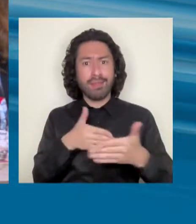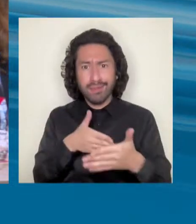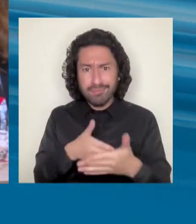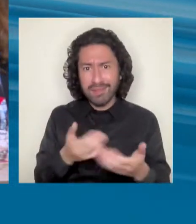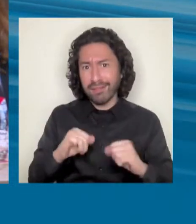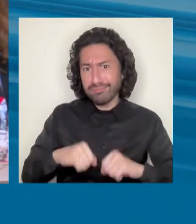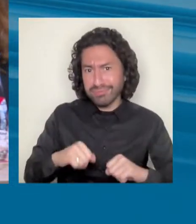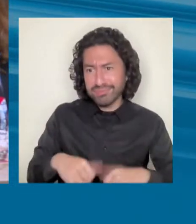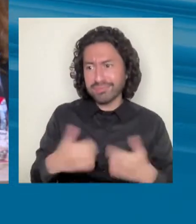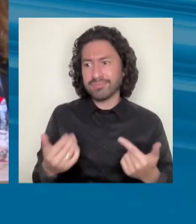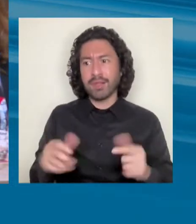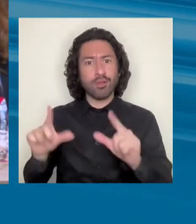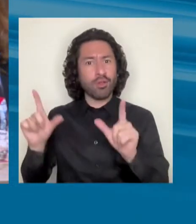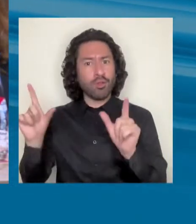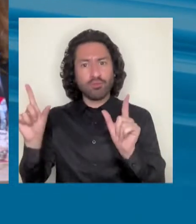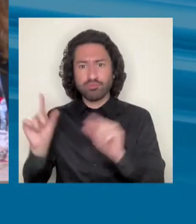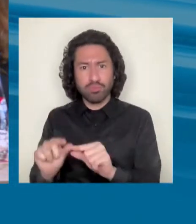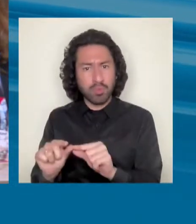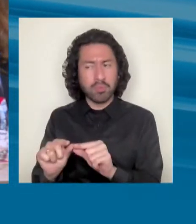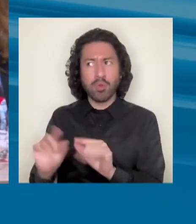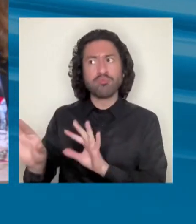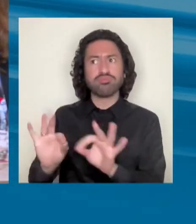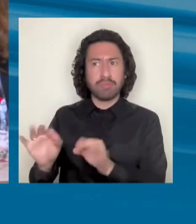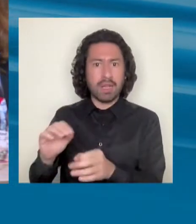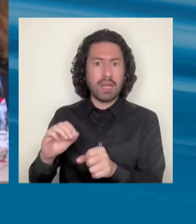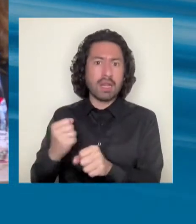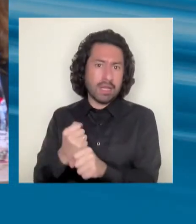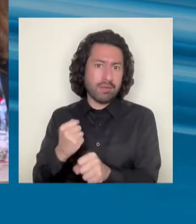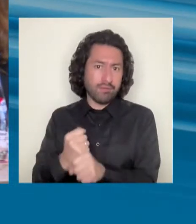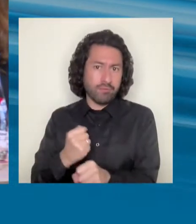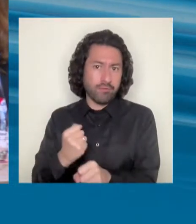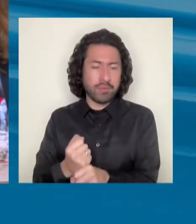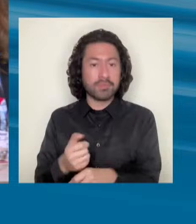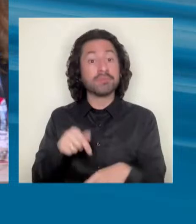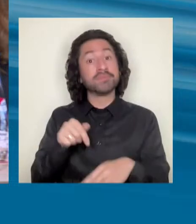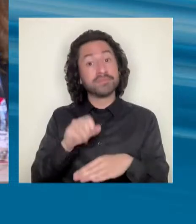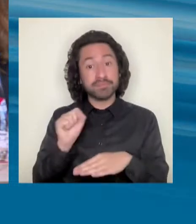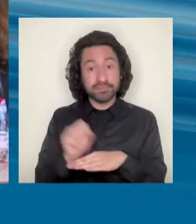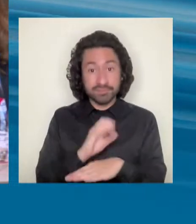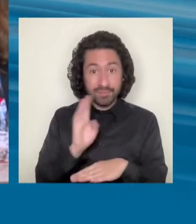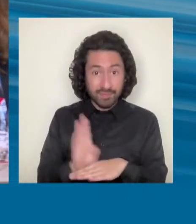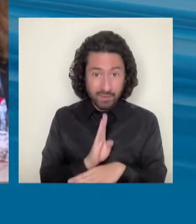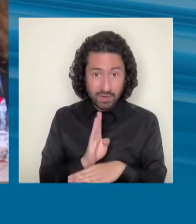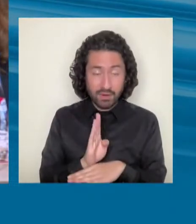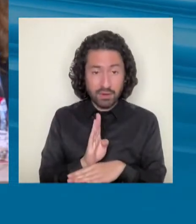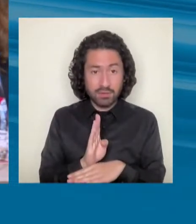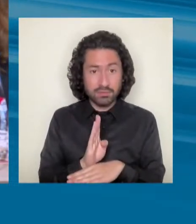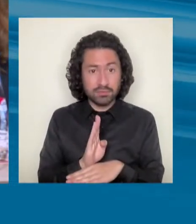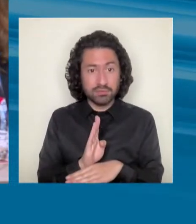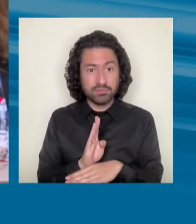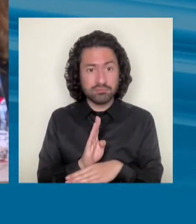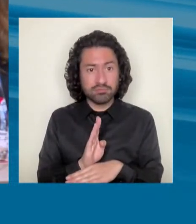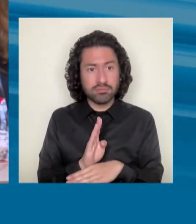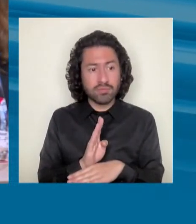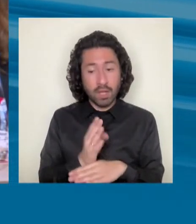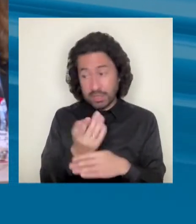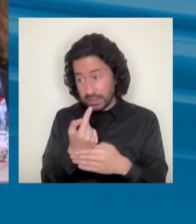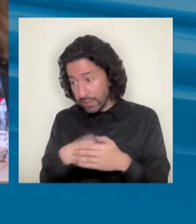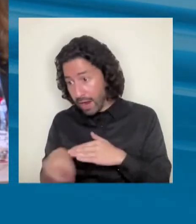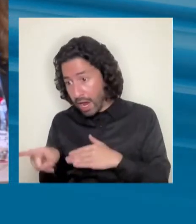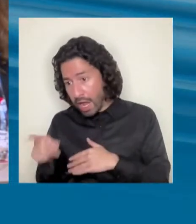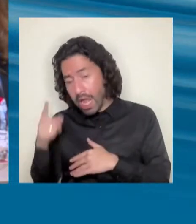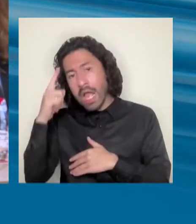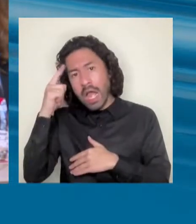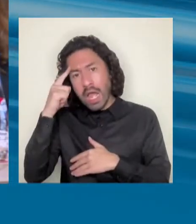Barbuda leaves this meeting satisfied, confident that together we can continue to shape and craft